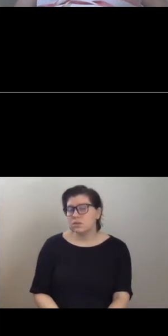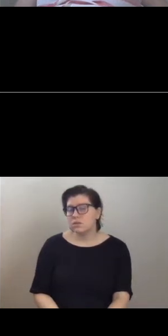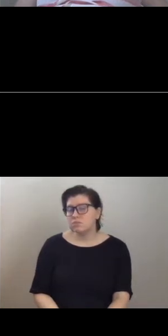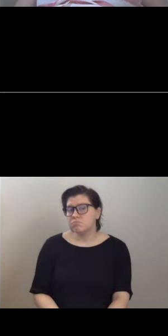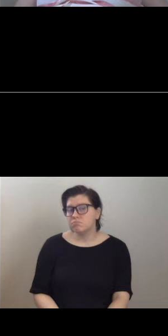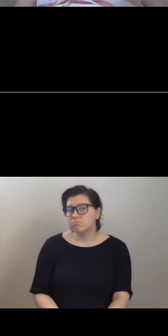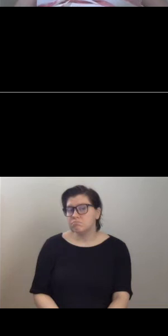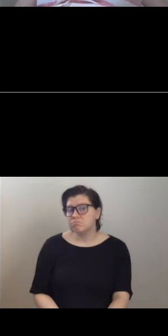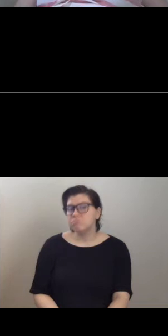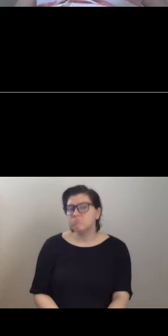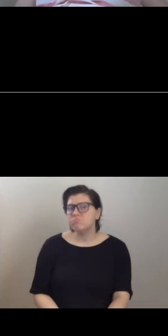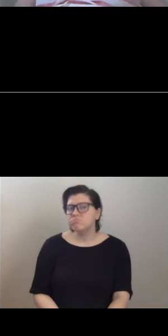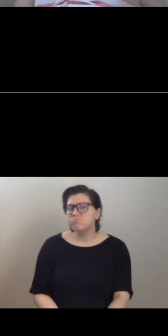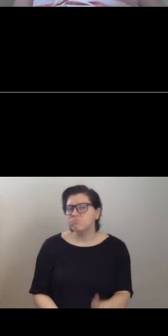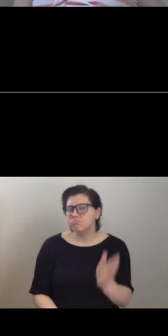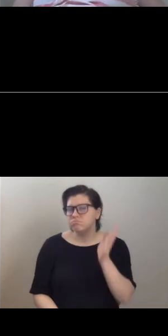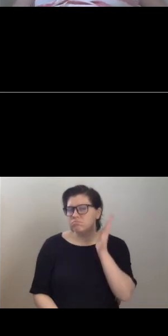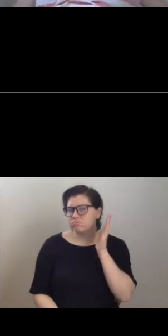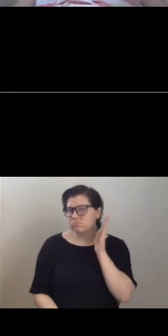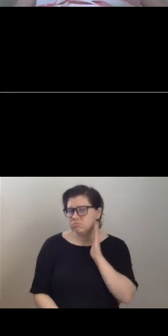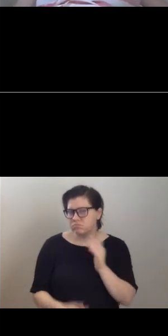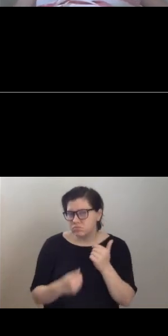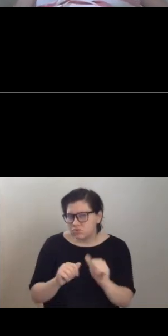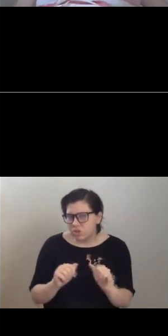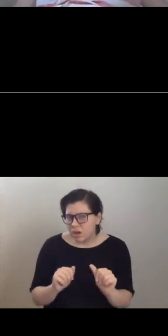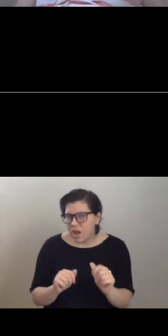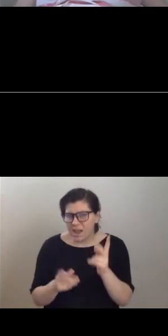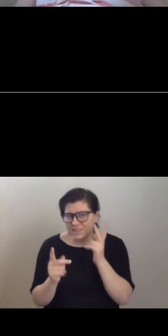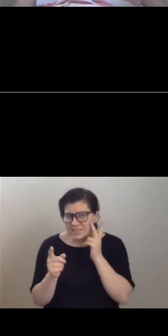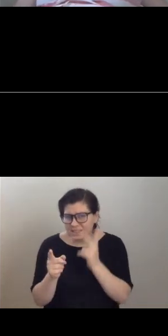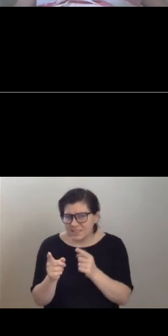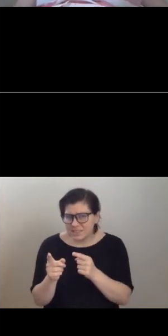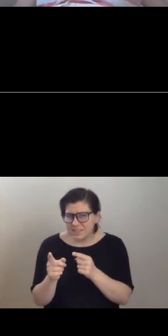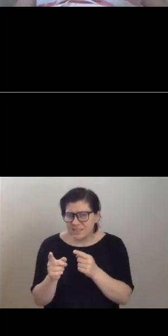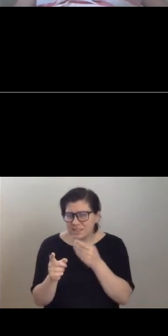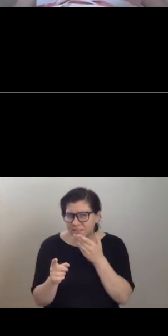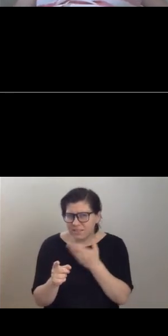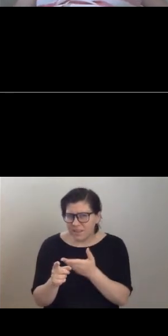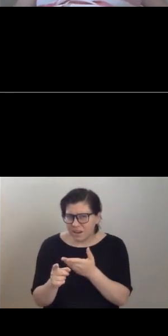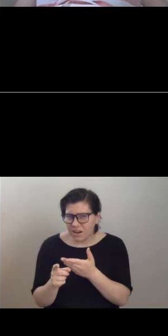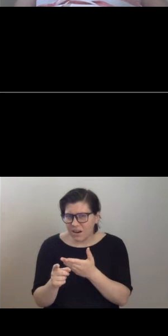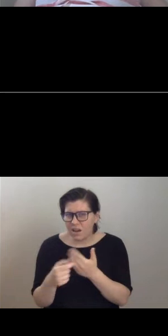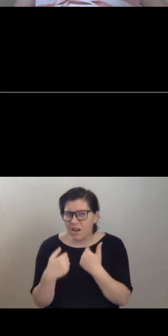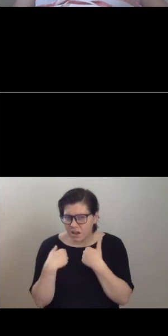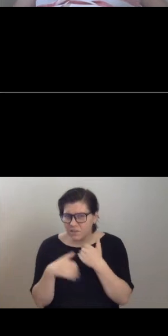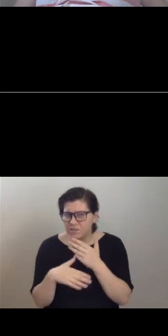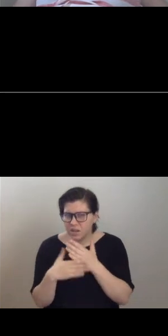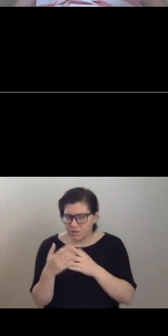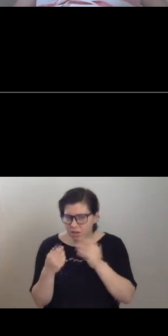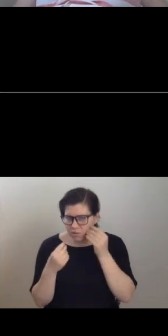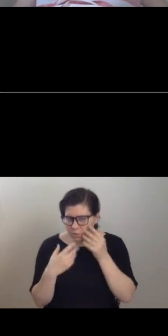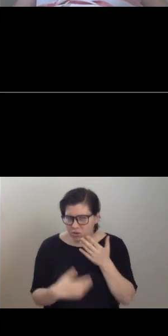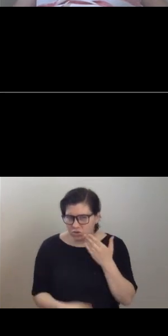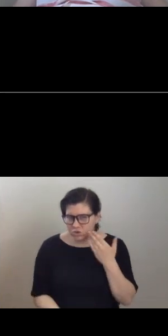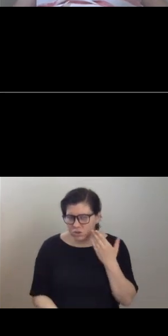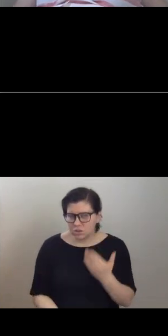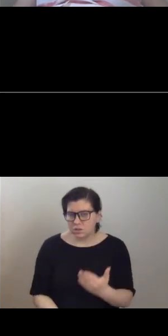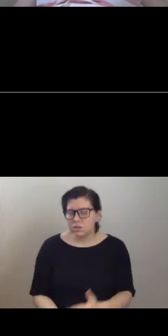right, we will try to get back. I see we have some information here. Let's